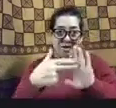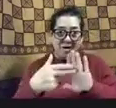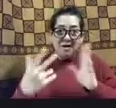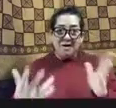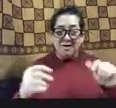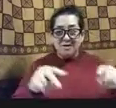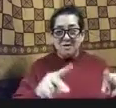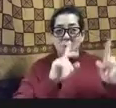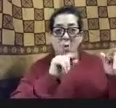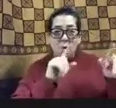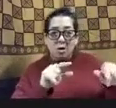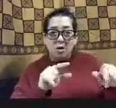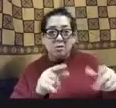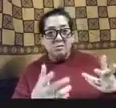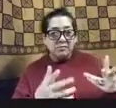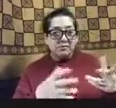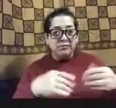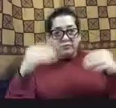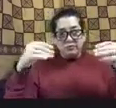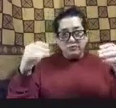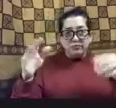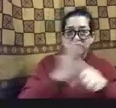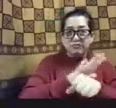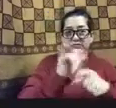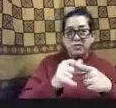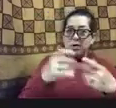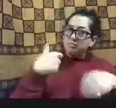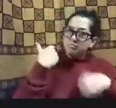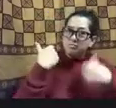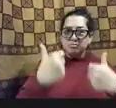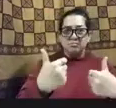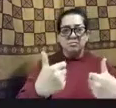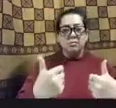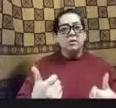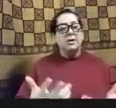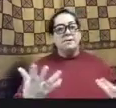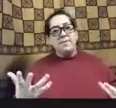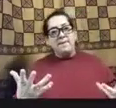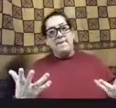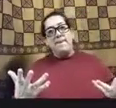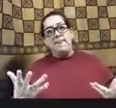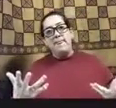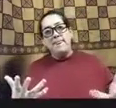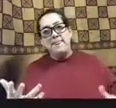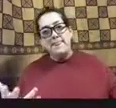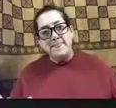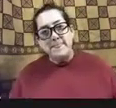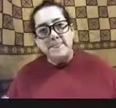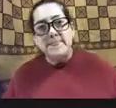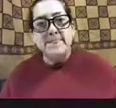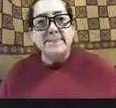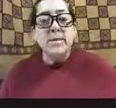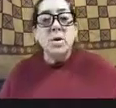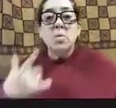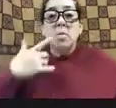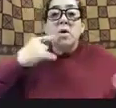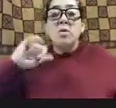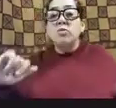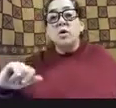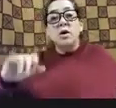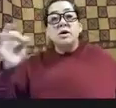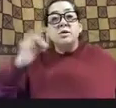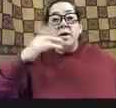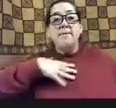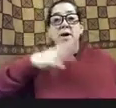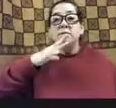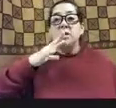know, order a shopping cart full and you're set. And that's, I think, kind of what I was trying to touch on in my talk.